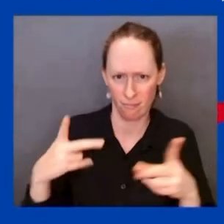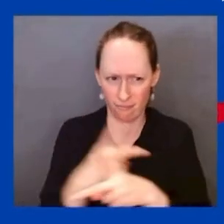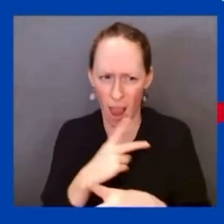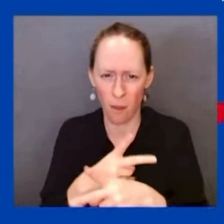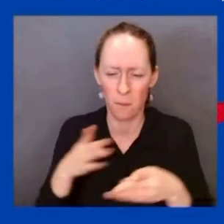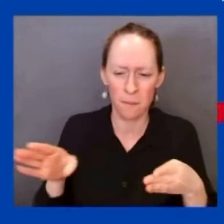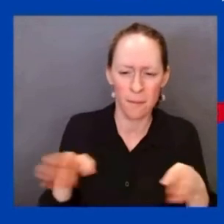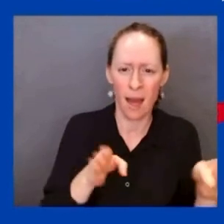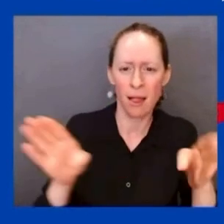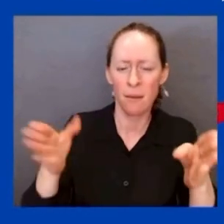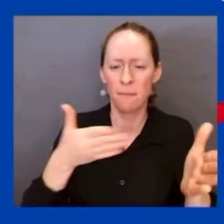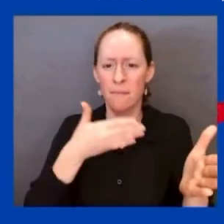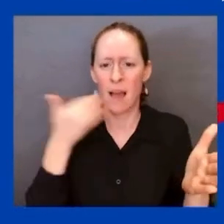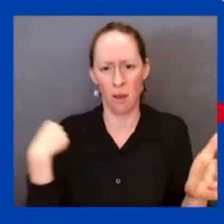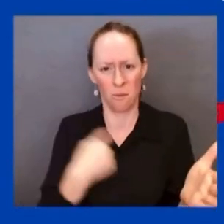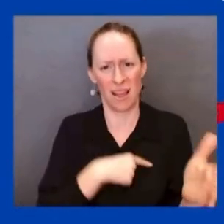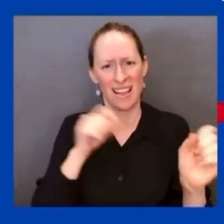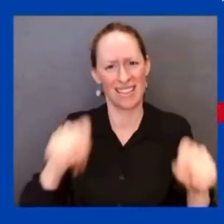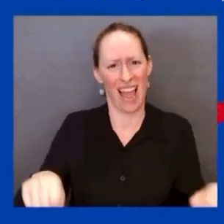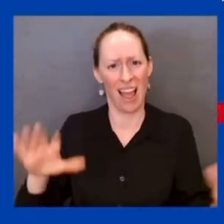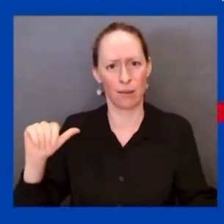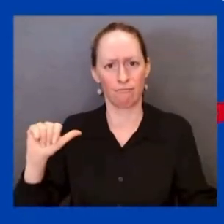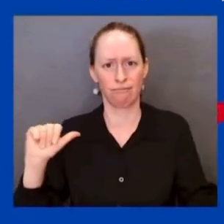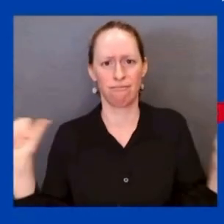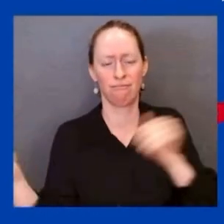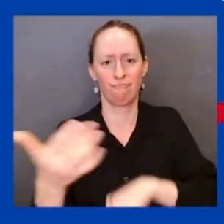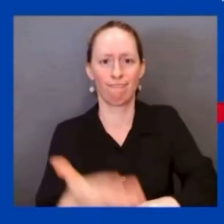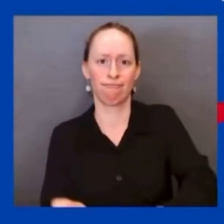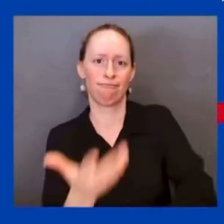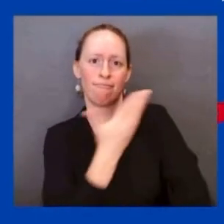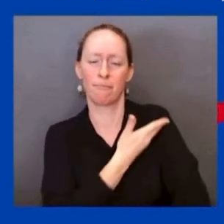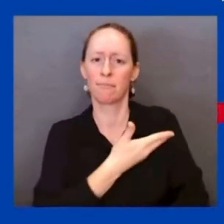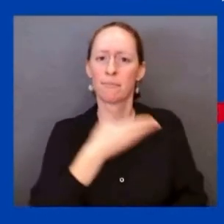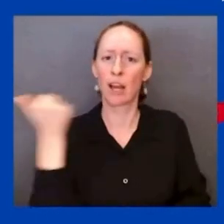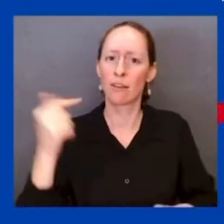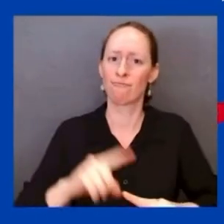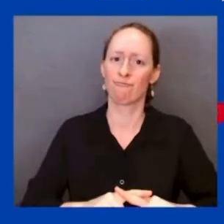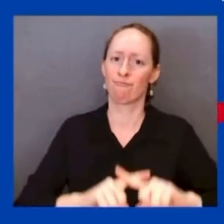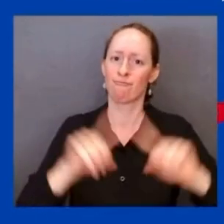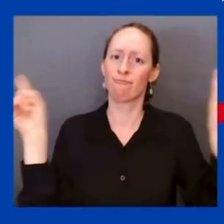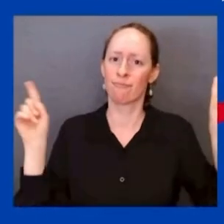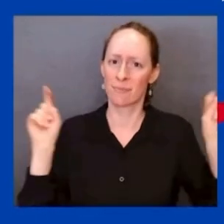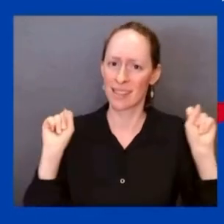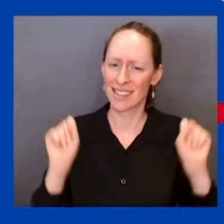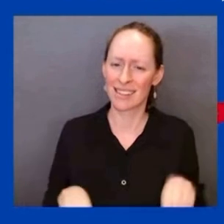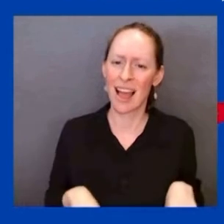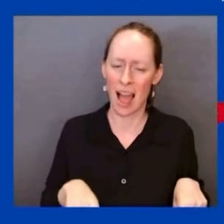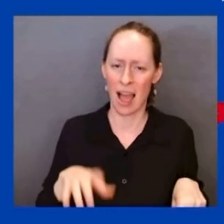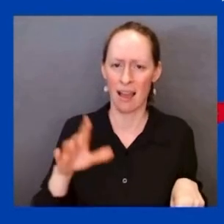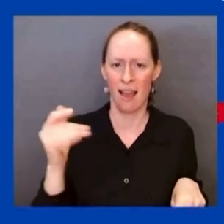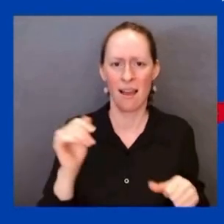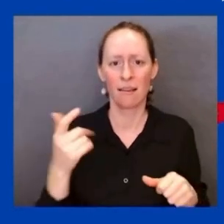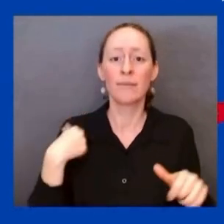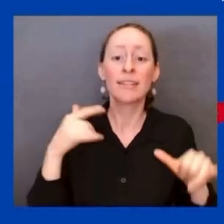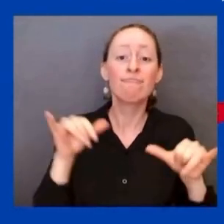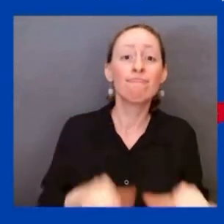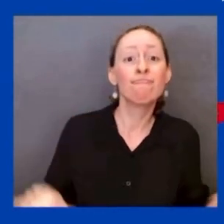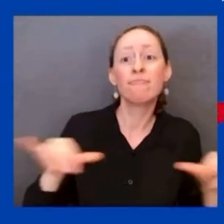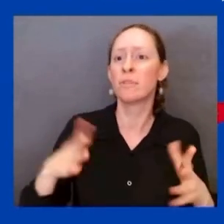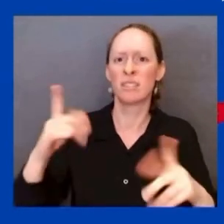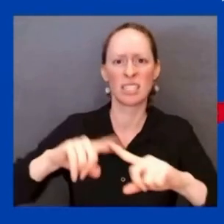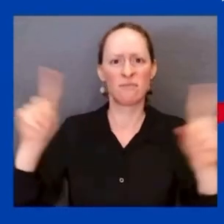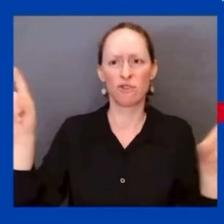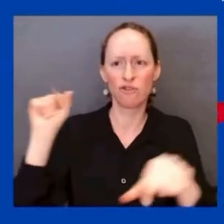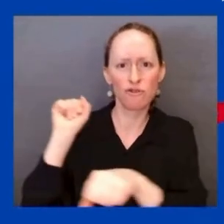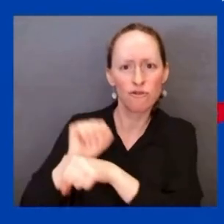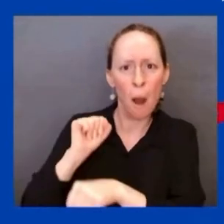it means to make a living and make a life here in America. And now I'd